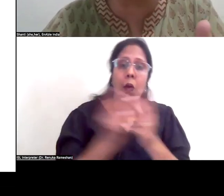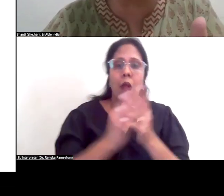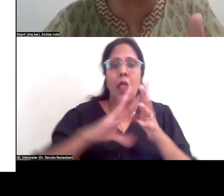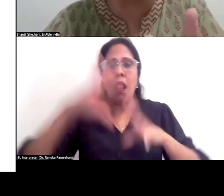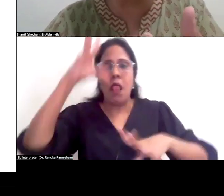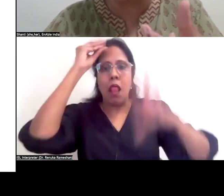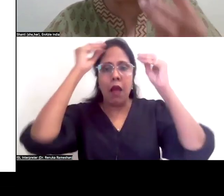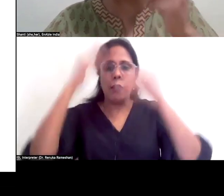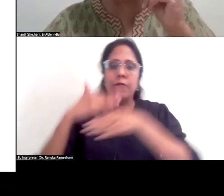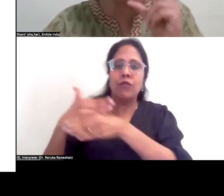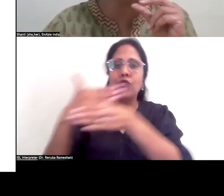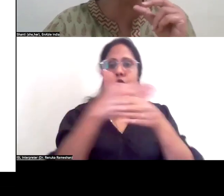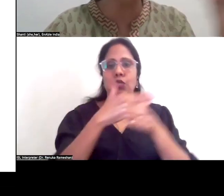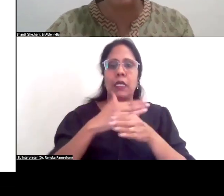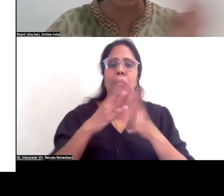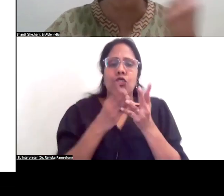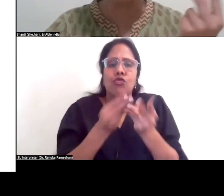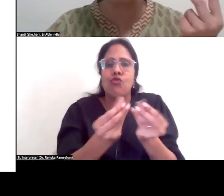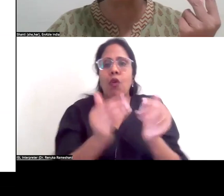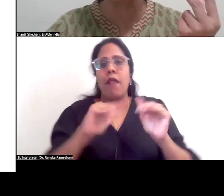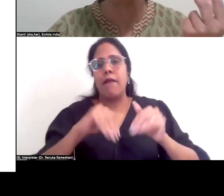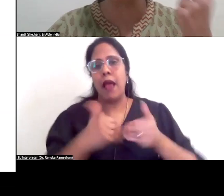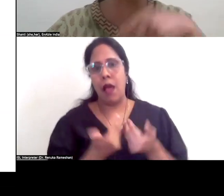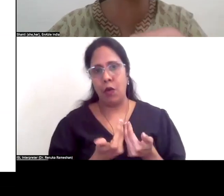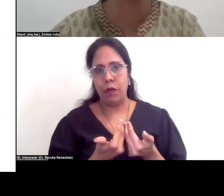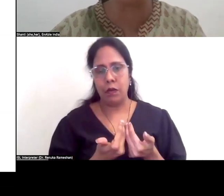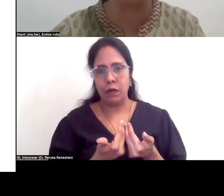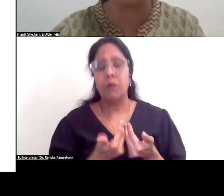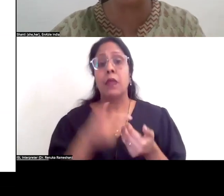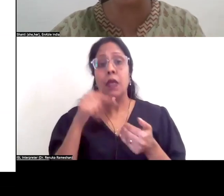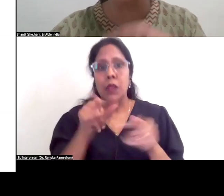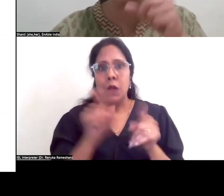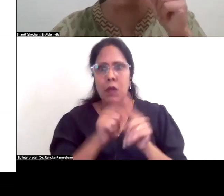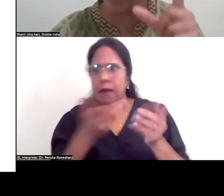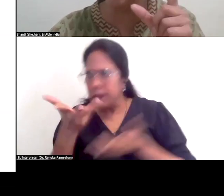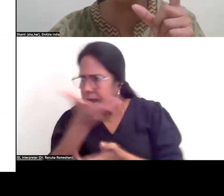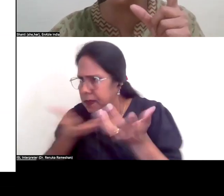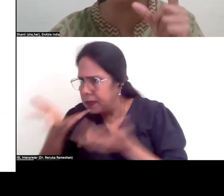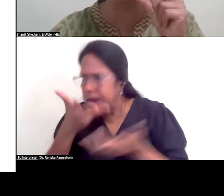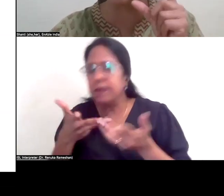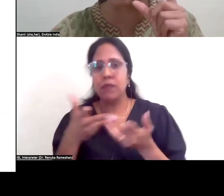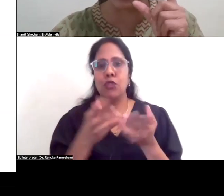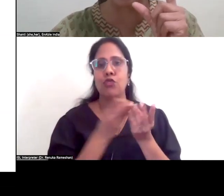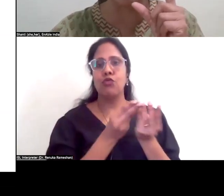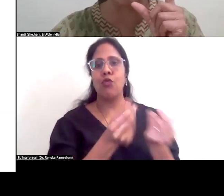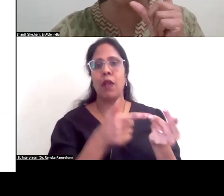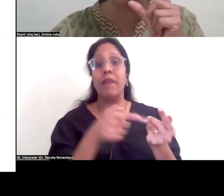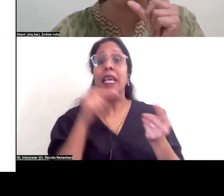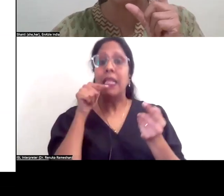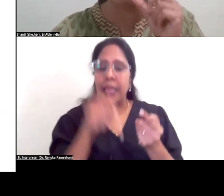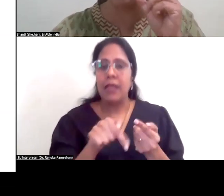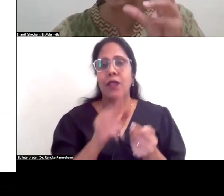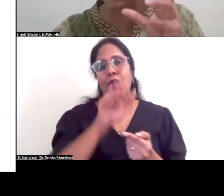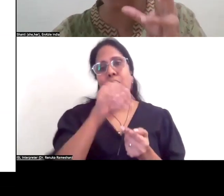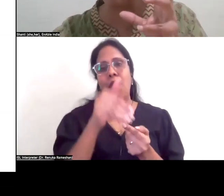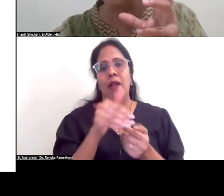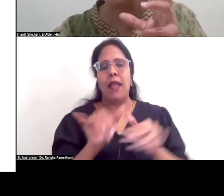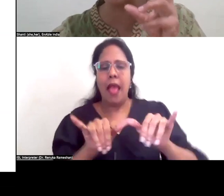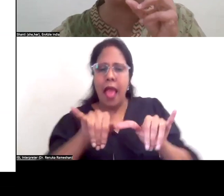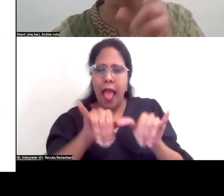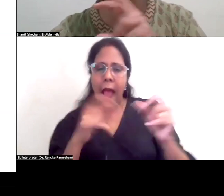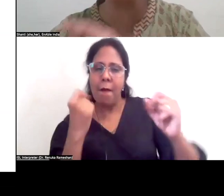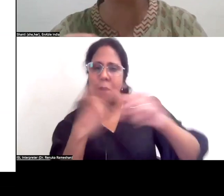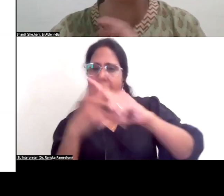try some solution, and then you will talk amongst each other and then solve it. So adaptive leadership is that. So